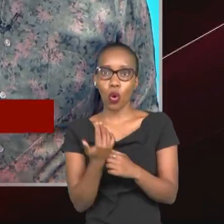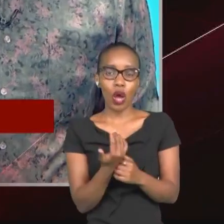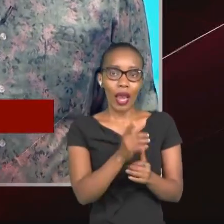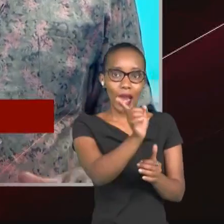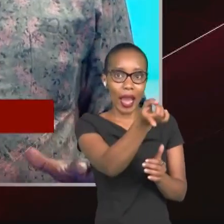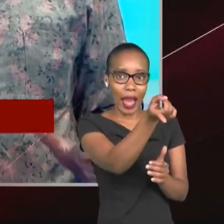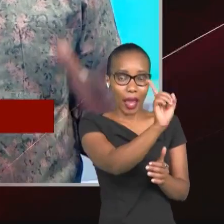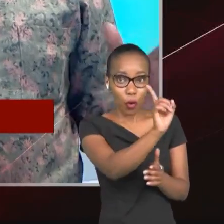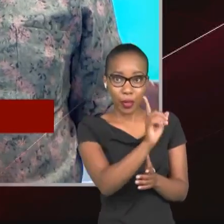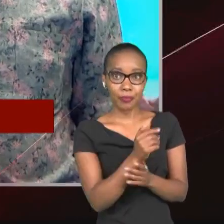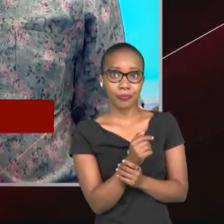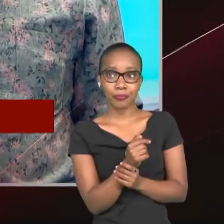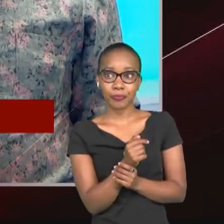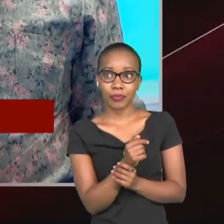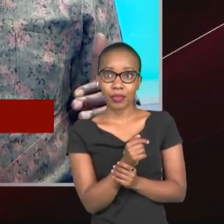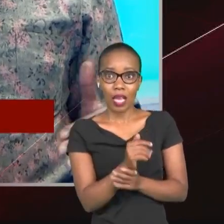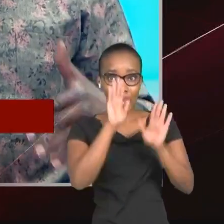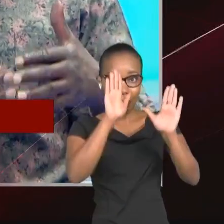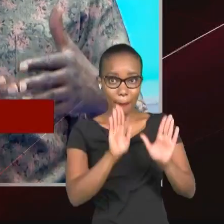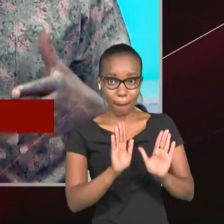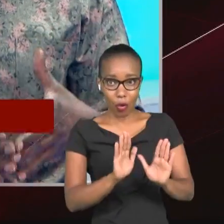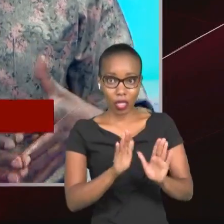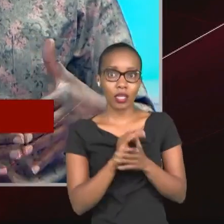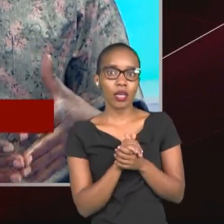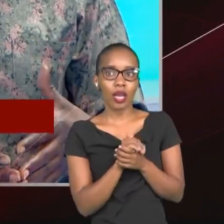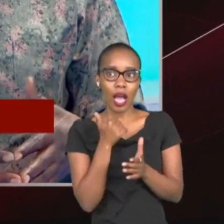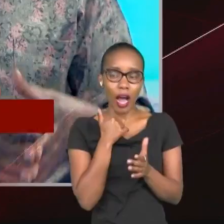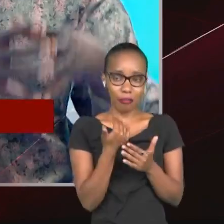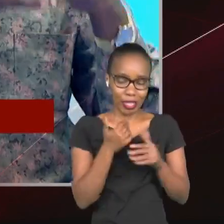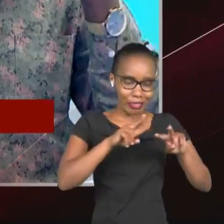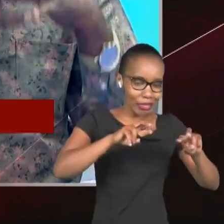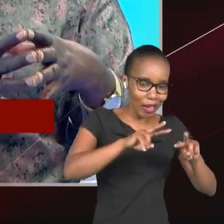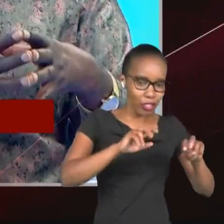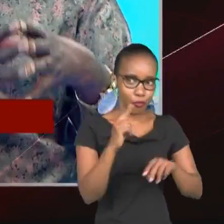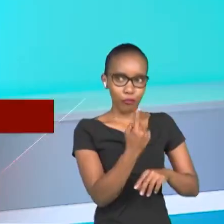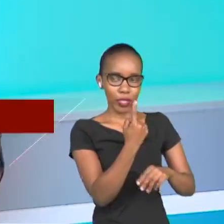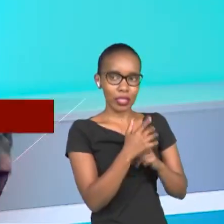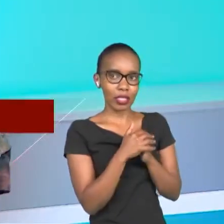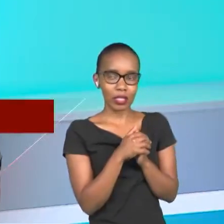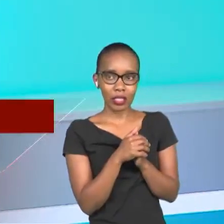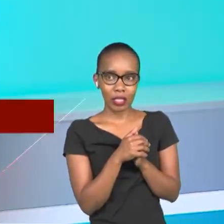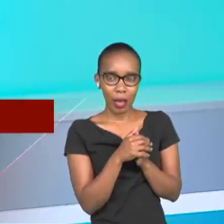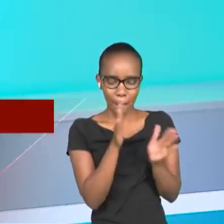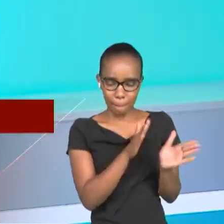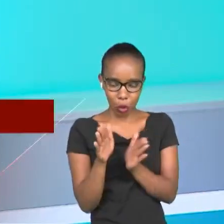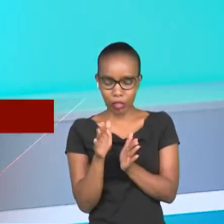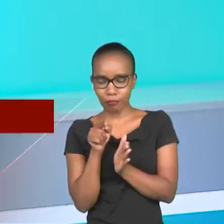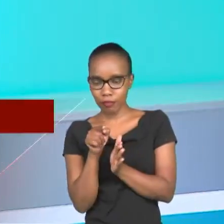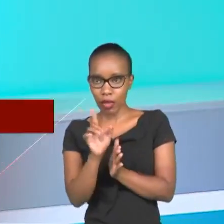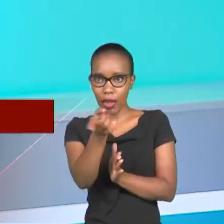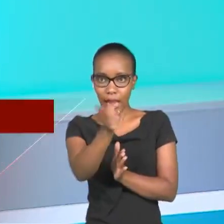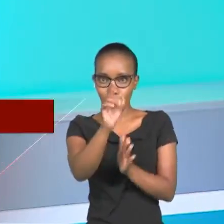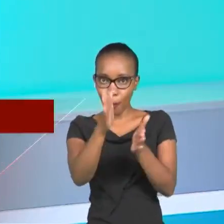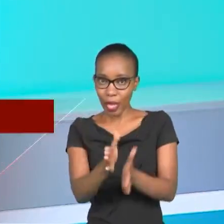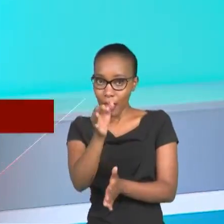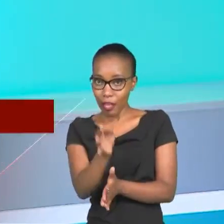has, if Nairobi, and it's very important to have what we call case study. This is a running process that Nairobian, if they are